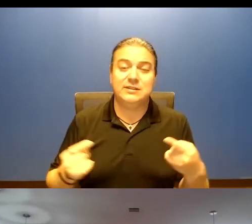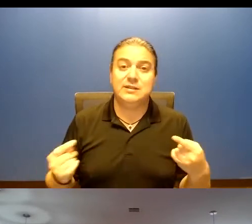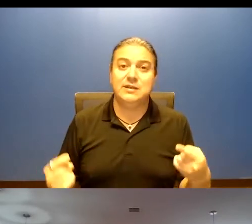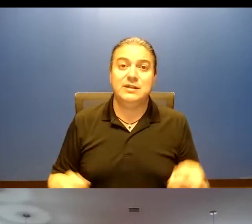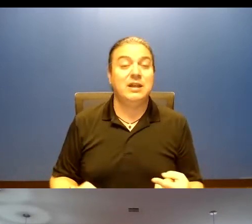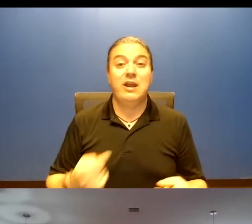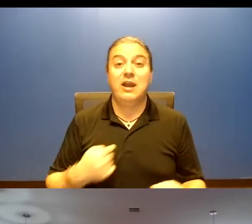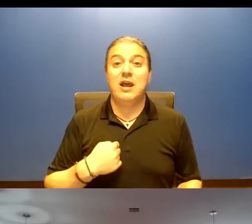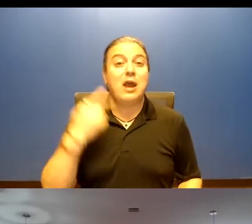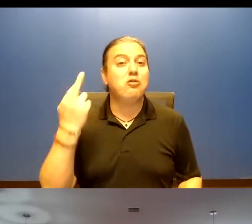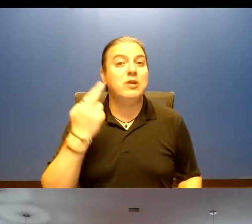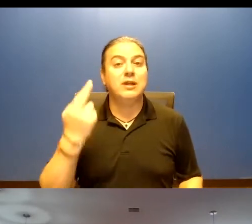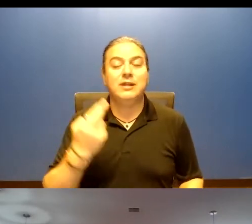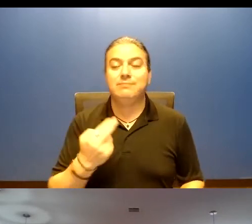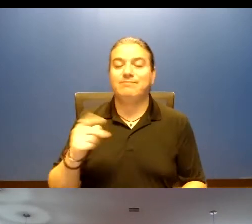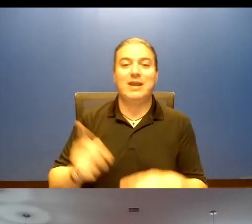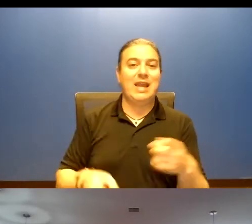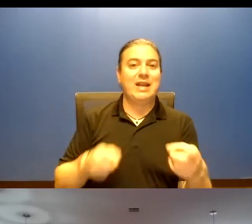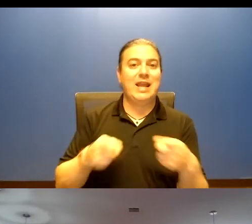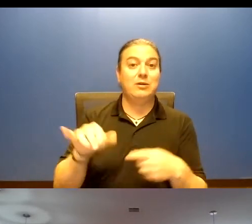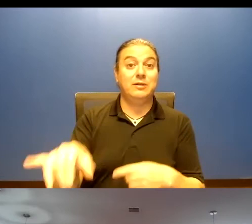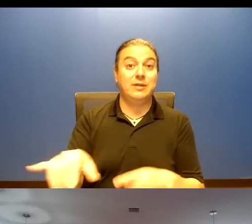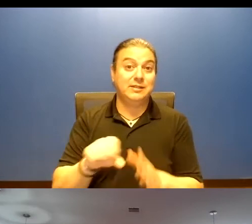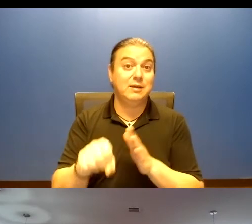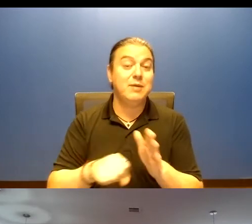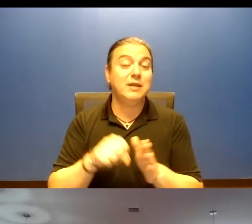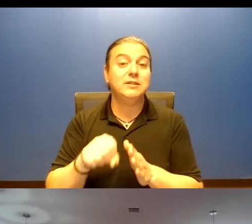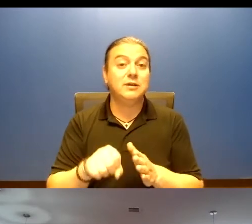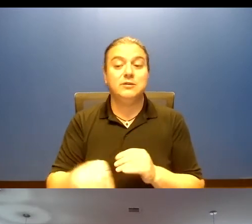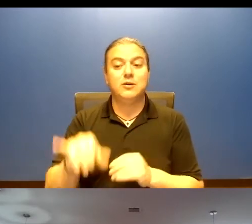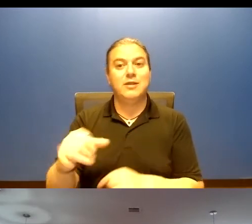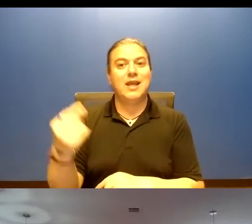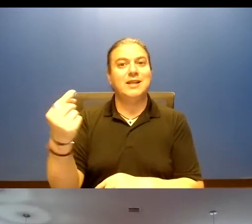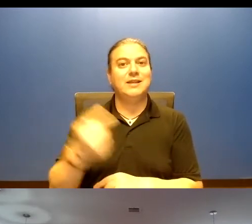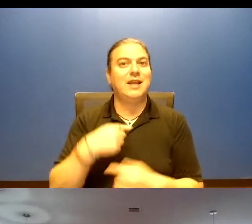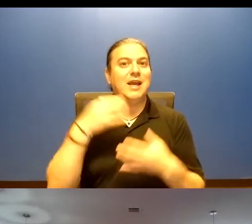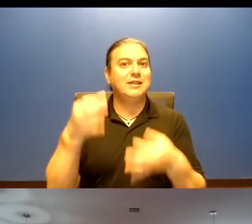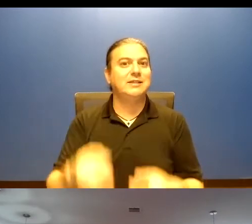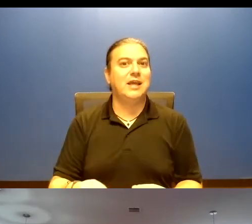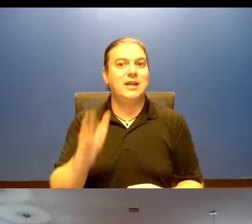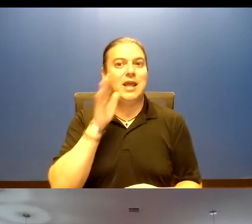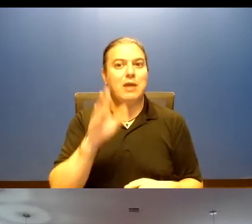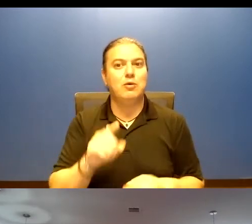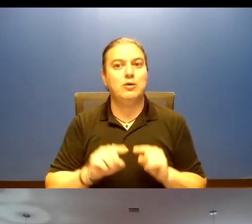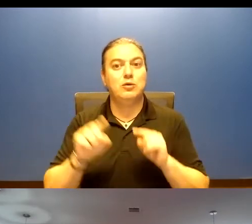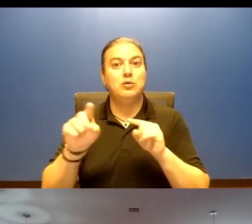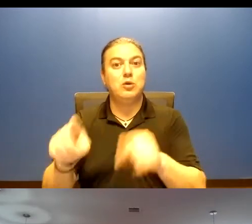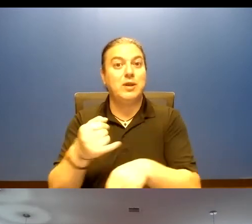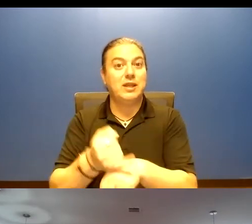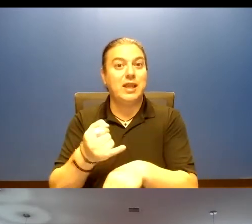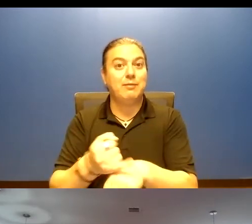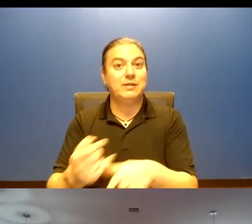able to handle the semester. And that day I decided that I was going to go to campus and just take off the